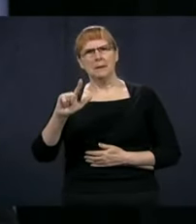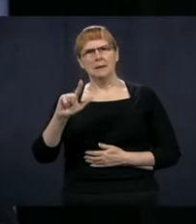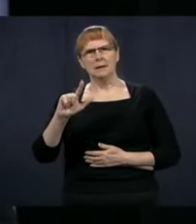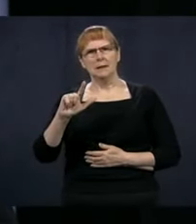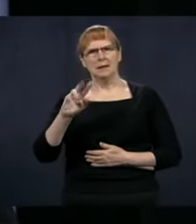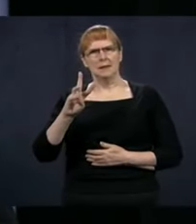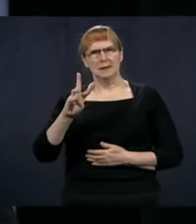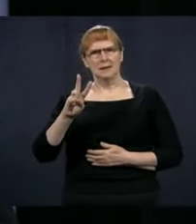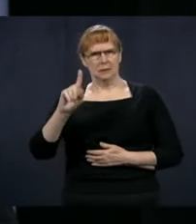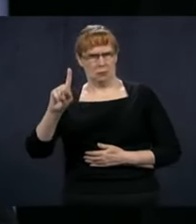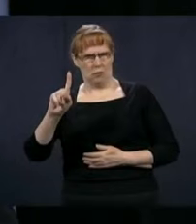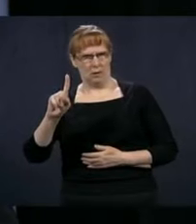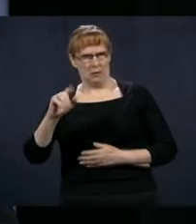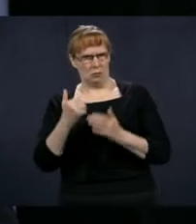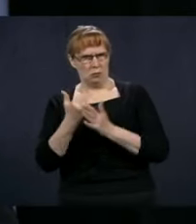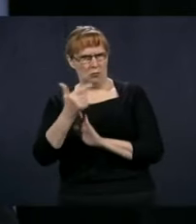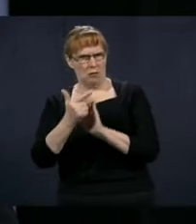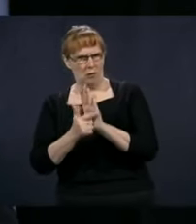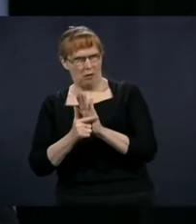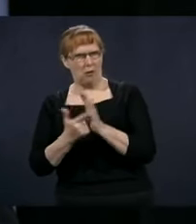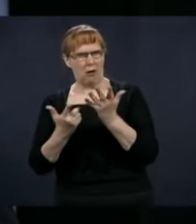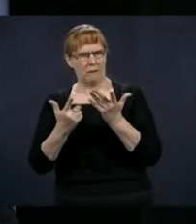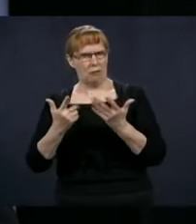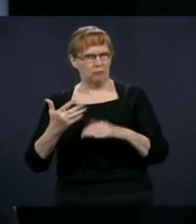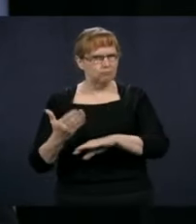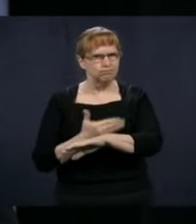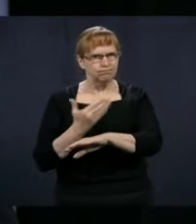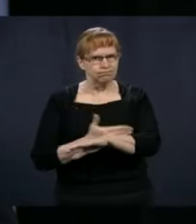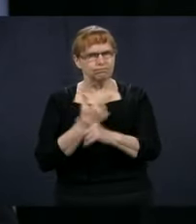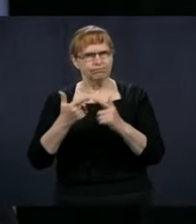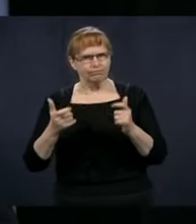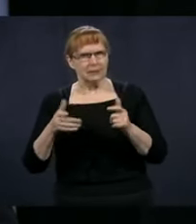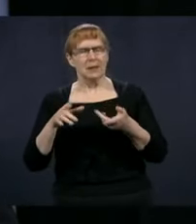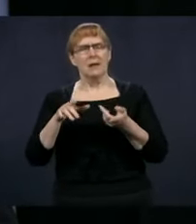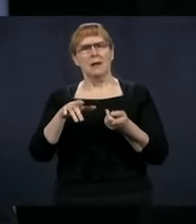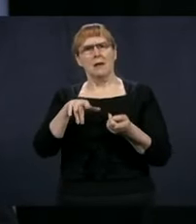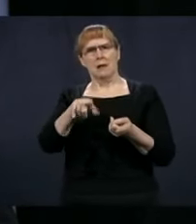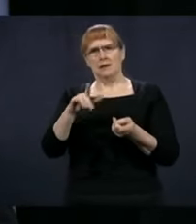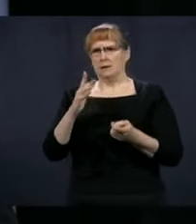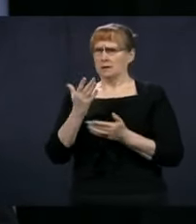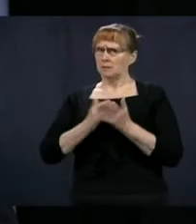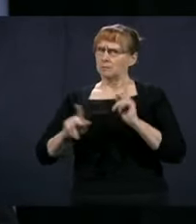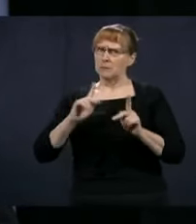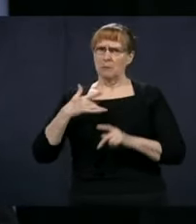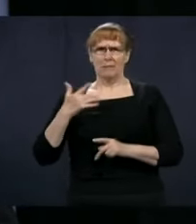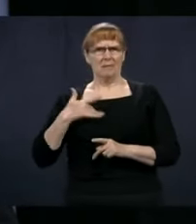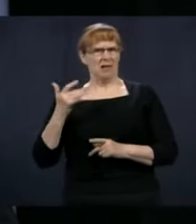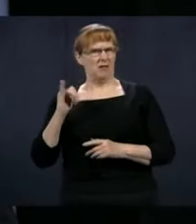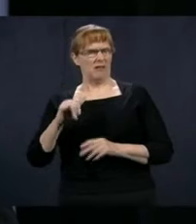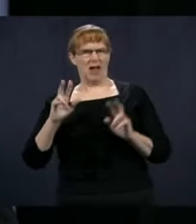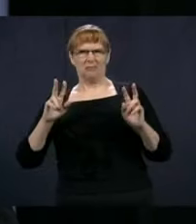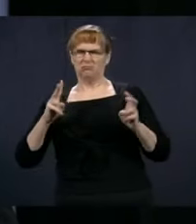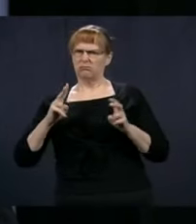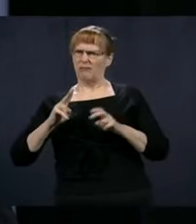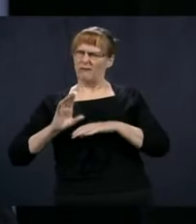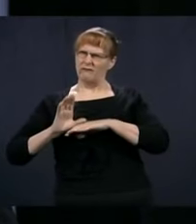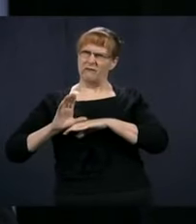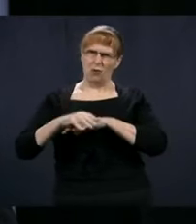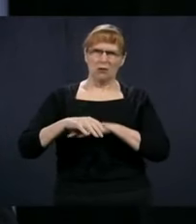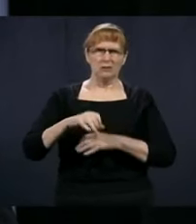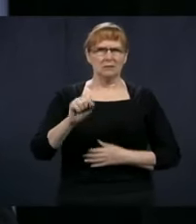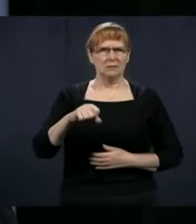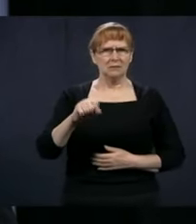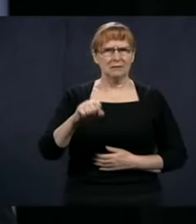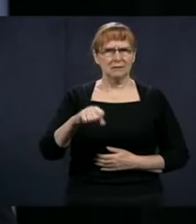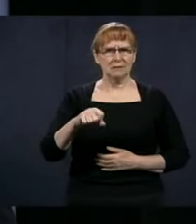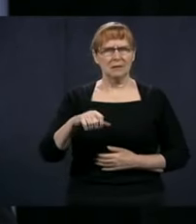You mentioned the environmental authorizations. Denis Galland was talking about the